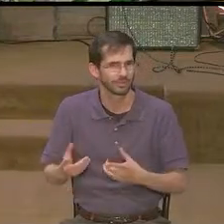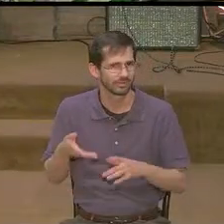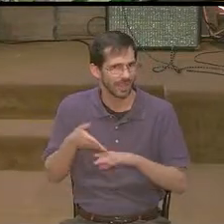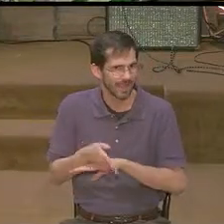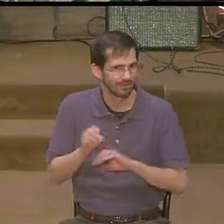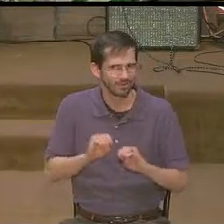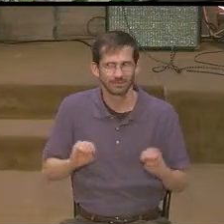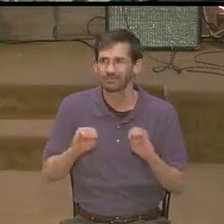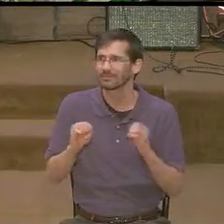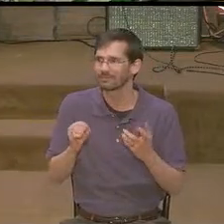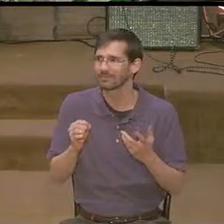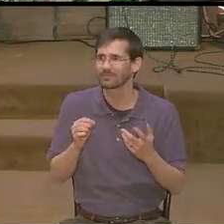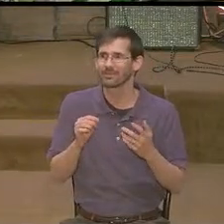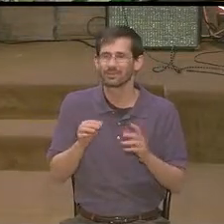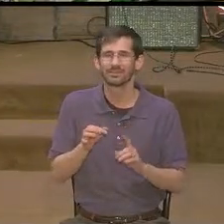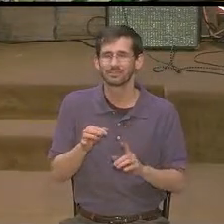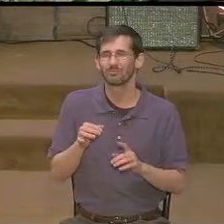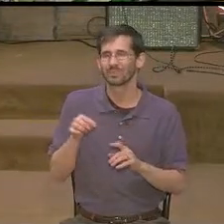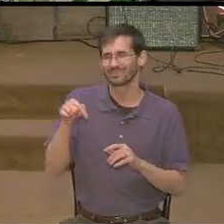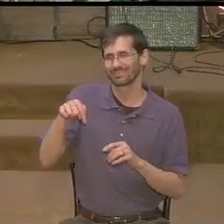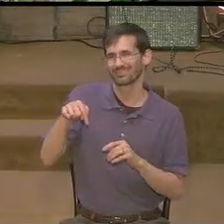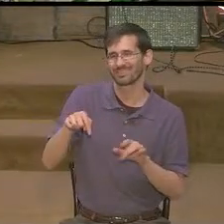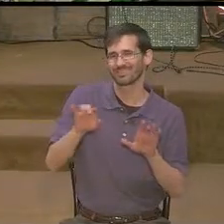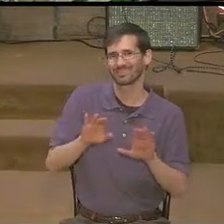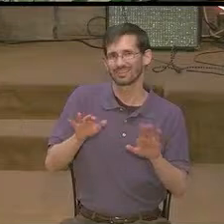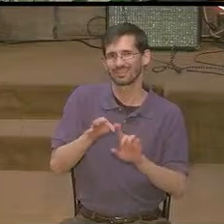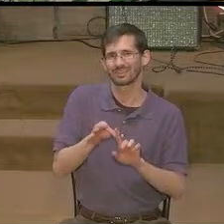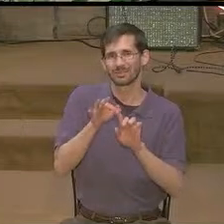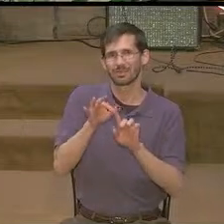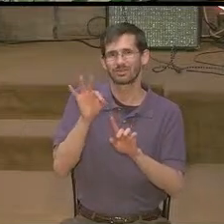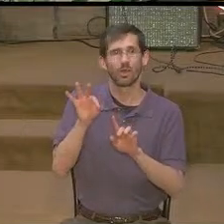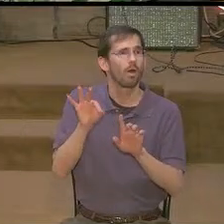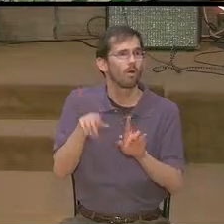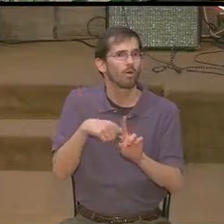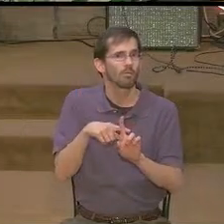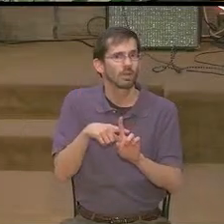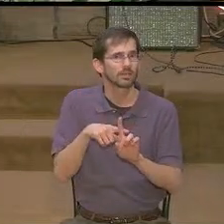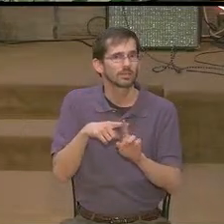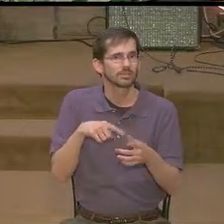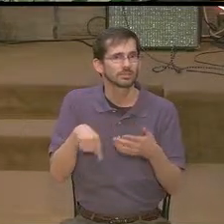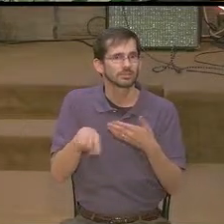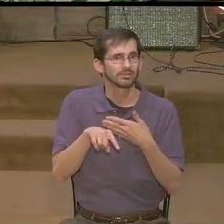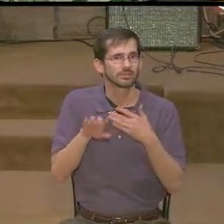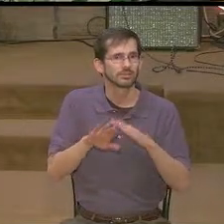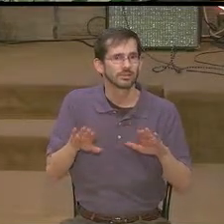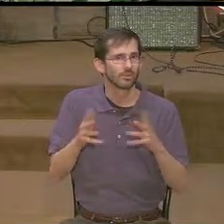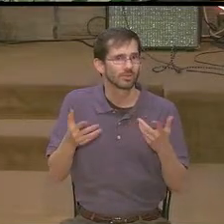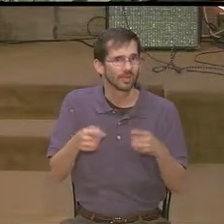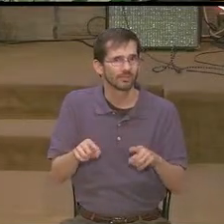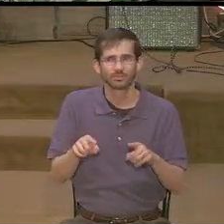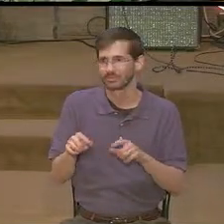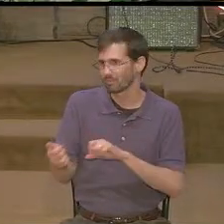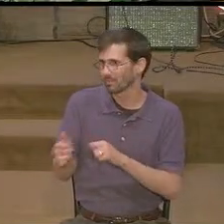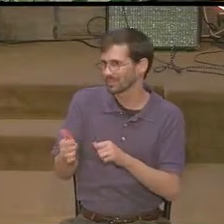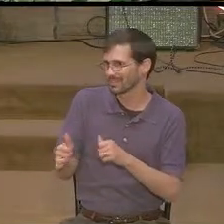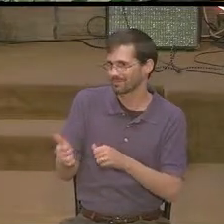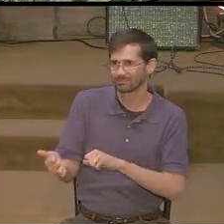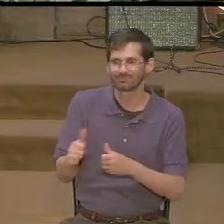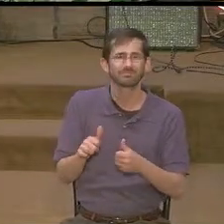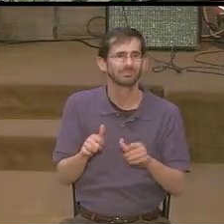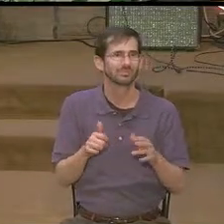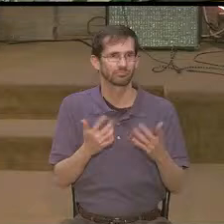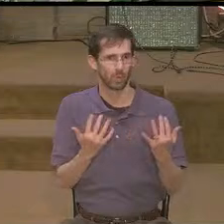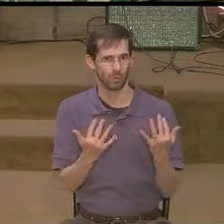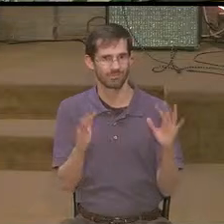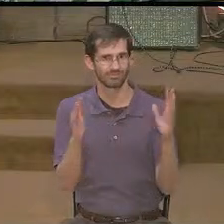that, a special sermon on Sunday. And you know what else is happening on next Sunday? And you know what else? I'll